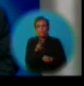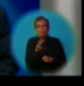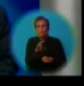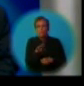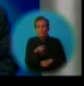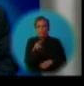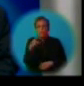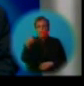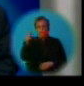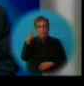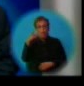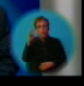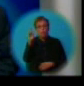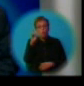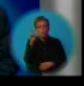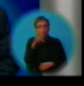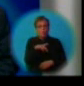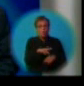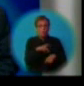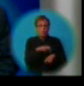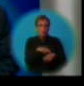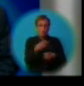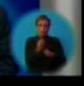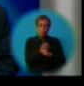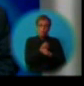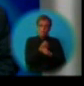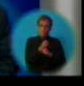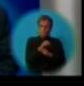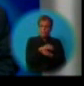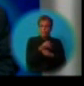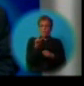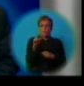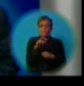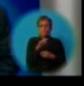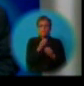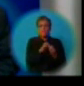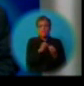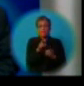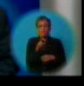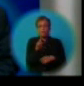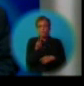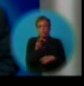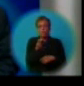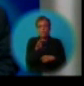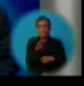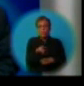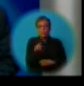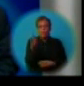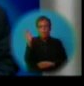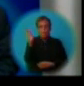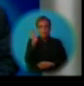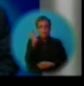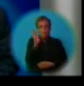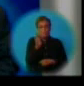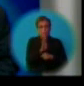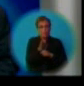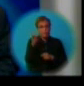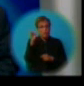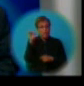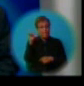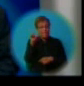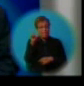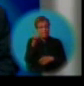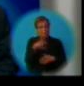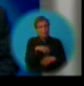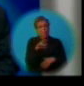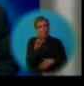of 243. Paola Robles of Puerto Rico won that category with a gross score of 241. Barbados'